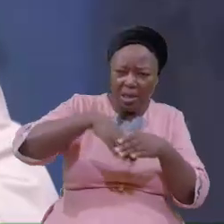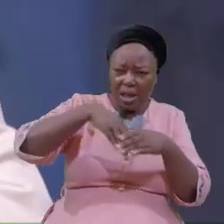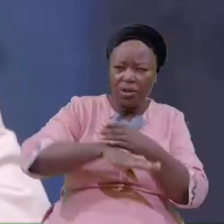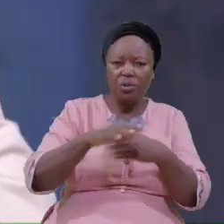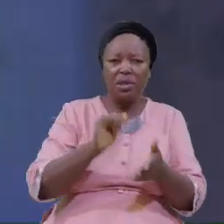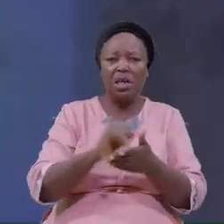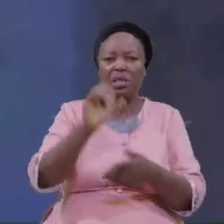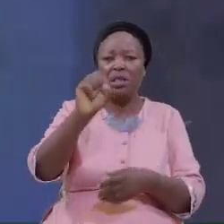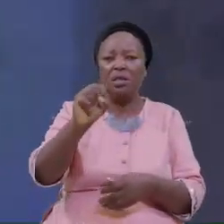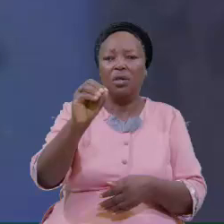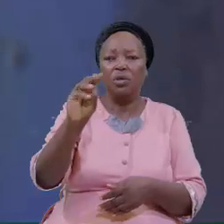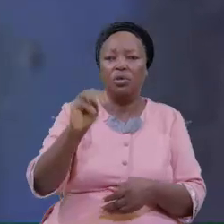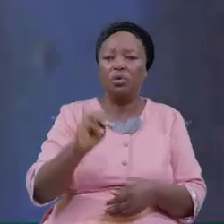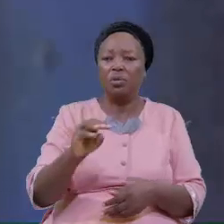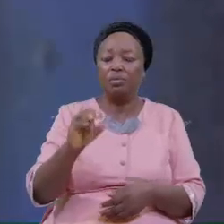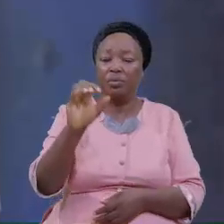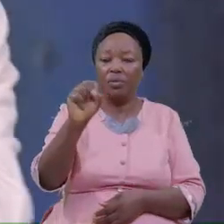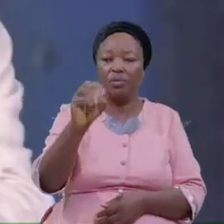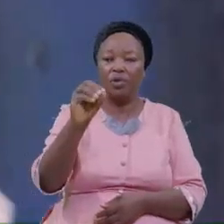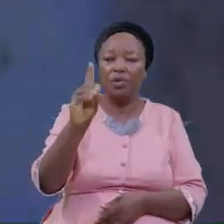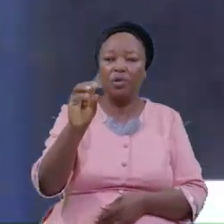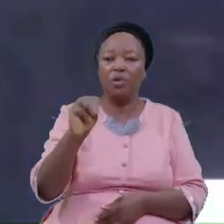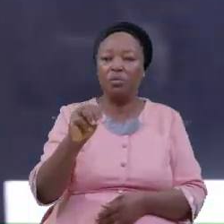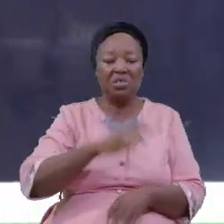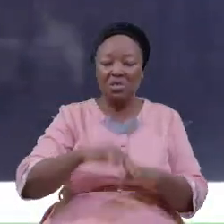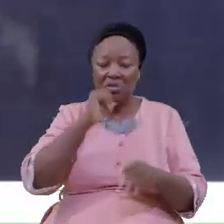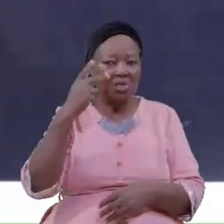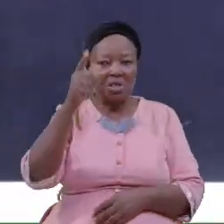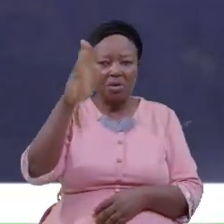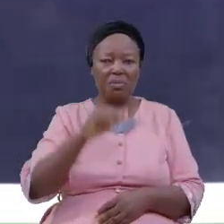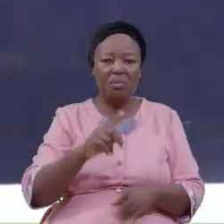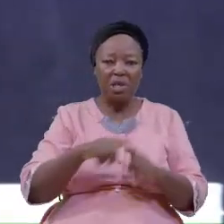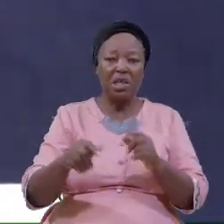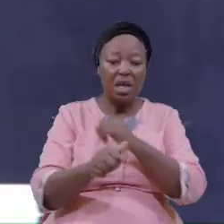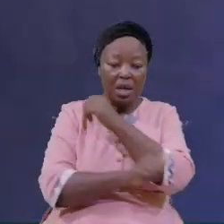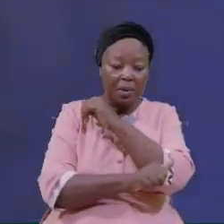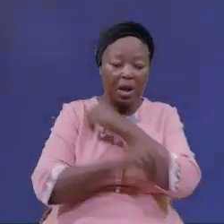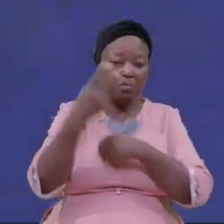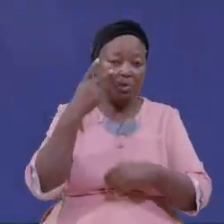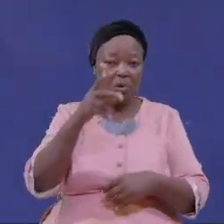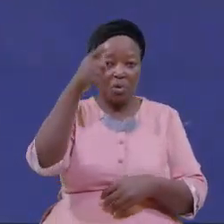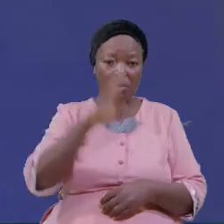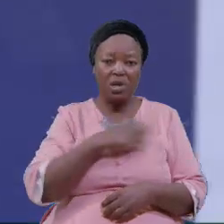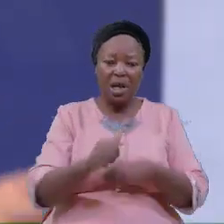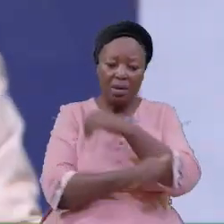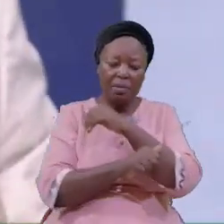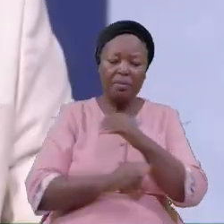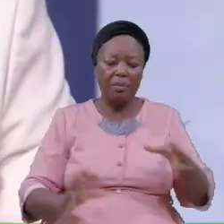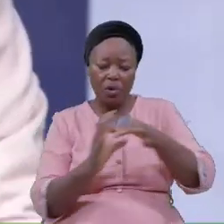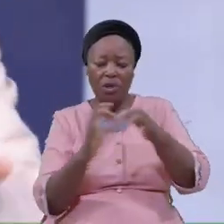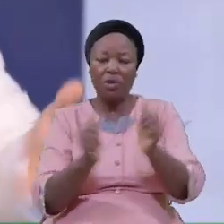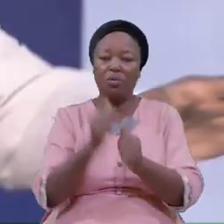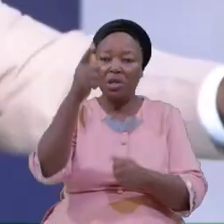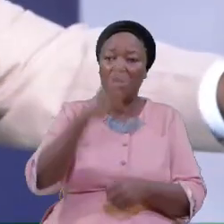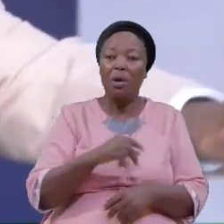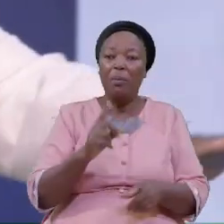see God. Abraham saw God, and Abraham connected with God. But the man Lot, what